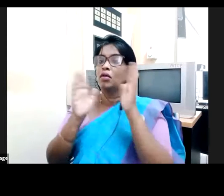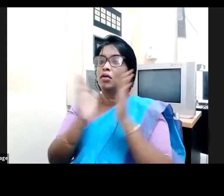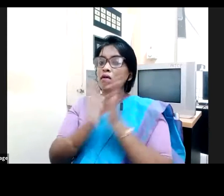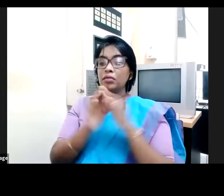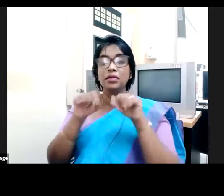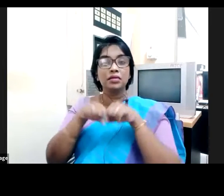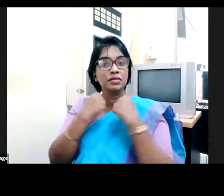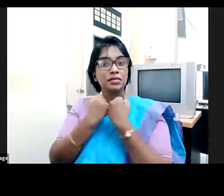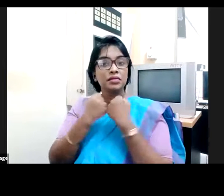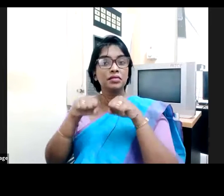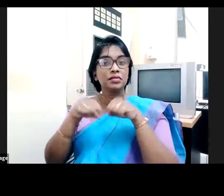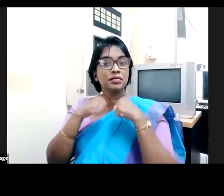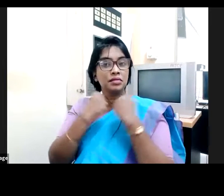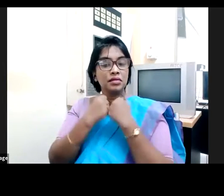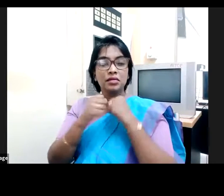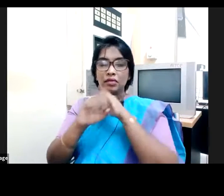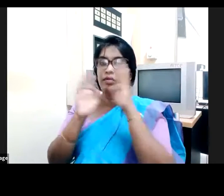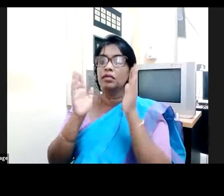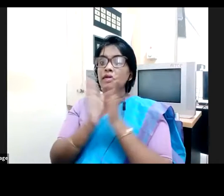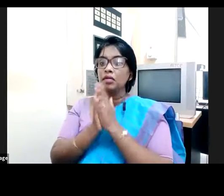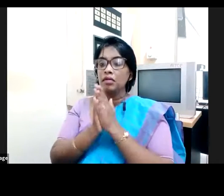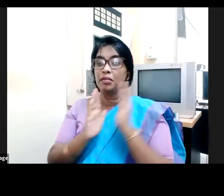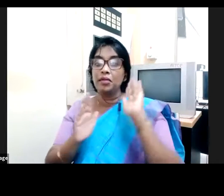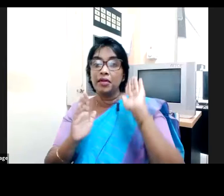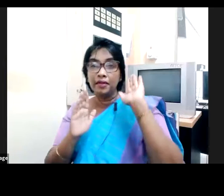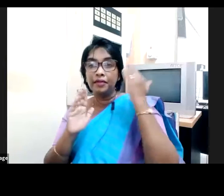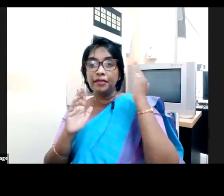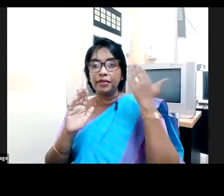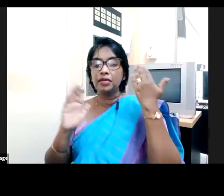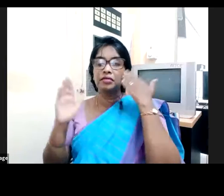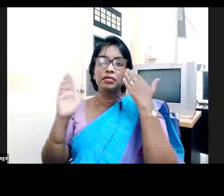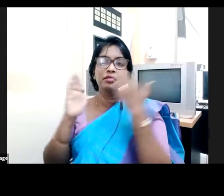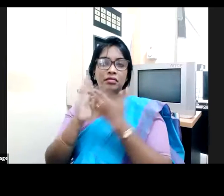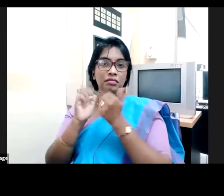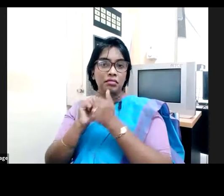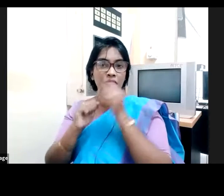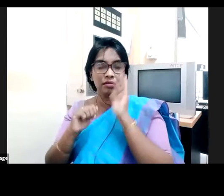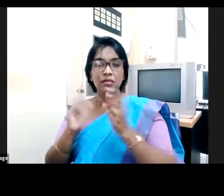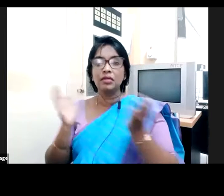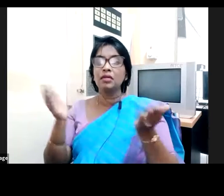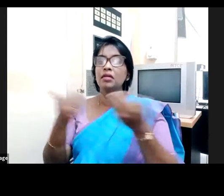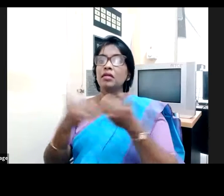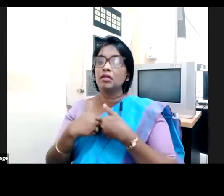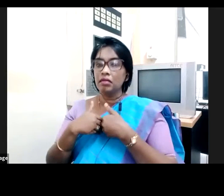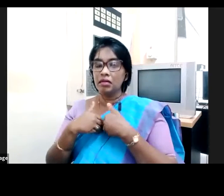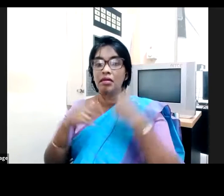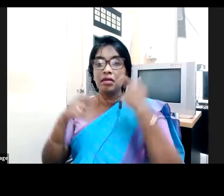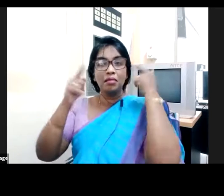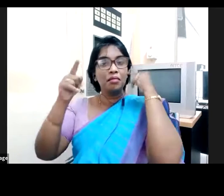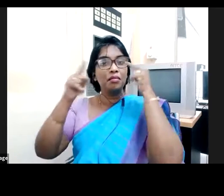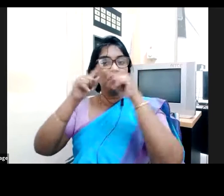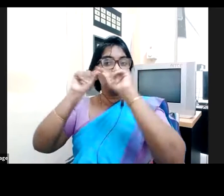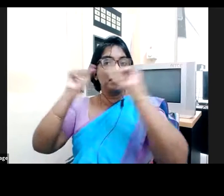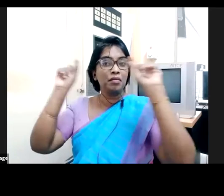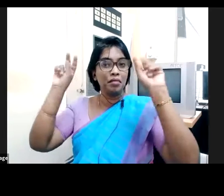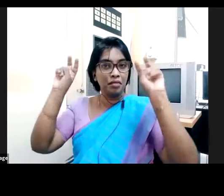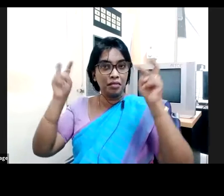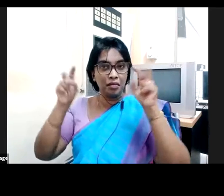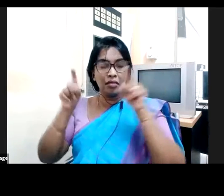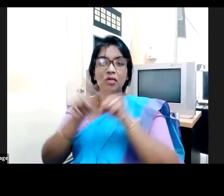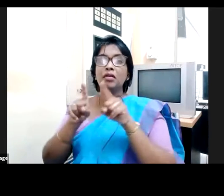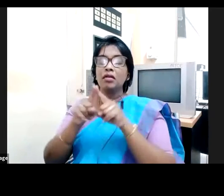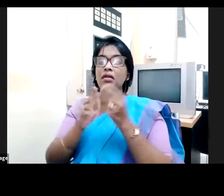are necessary. Yes, we speak on STEAM, that is arts and humanities coming in. I agree on that for